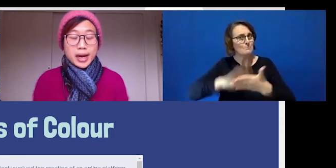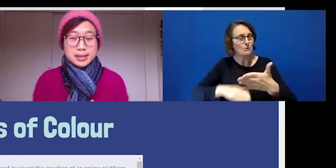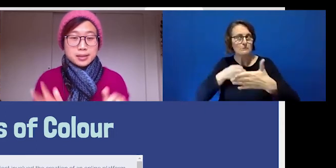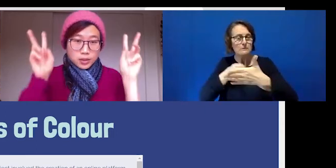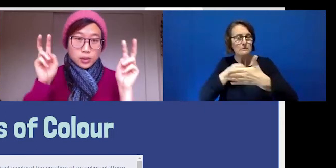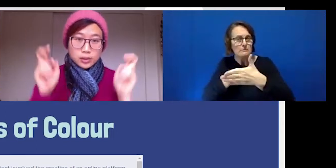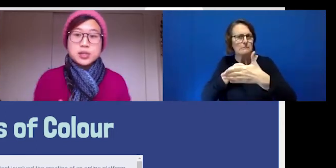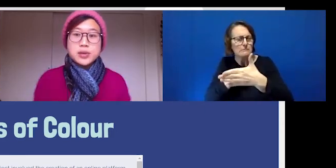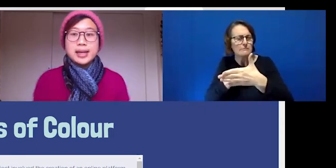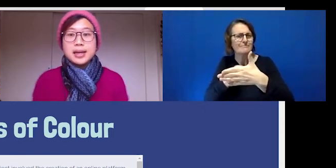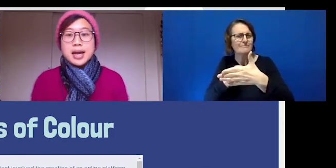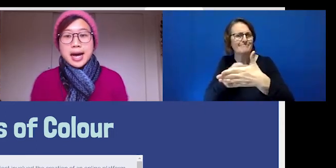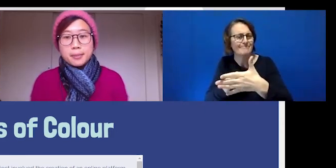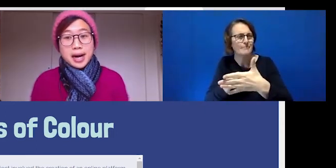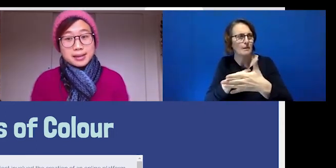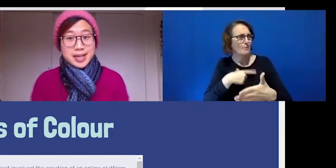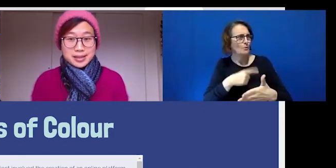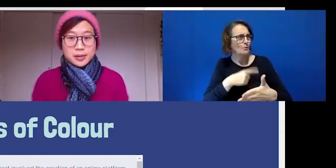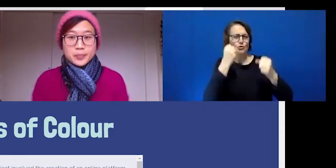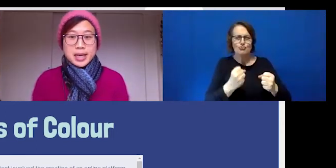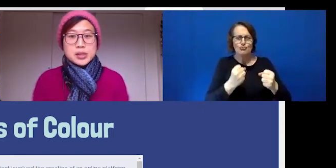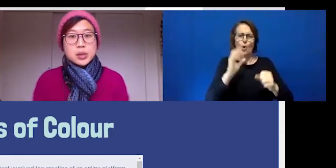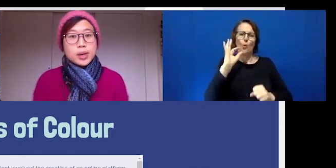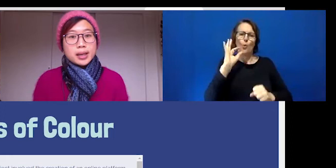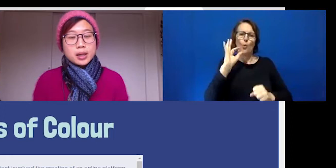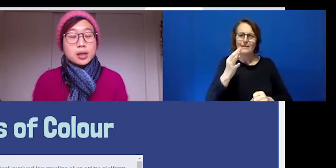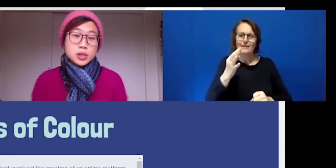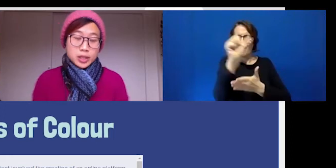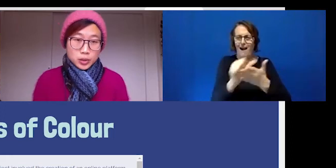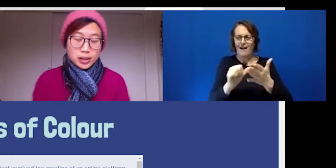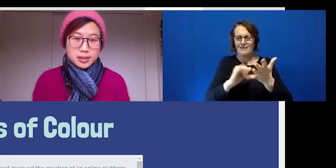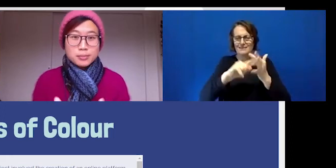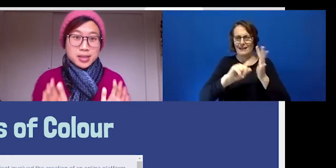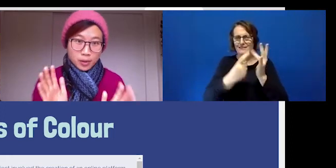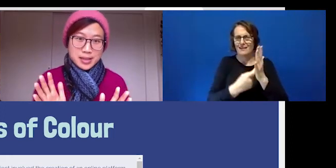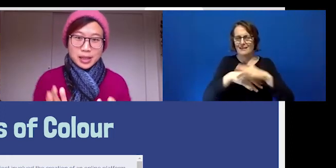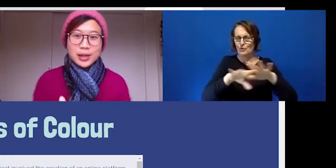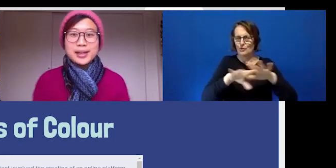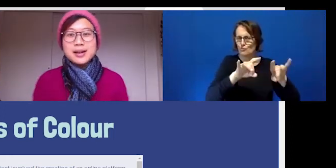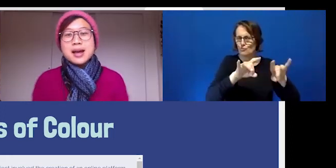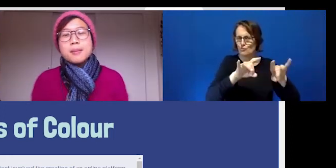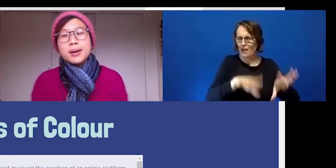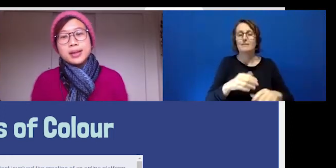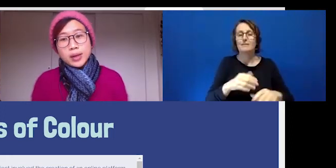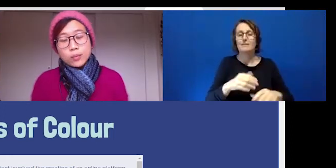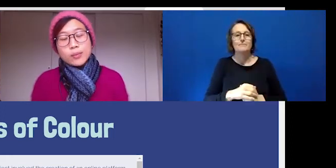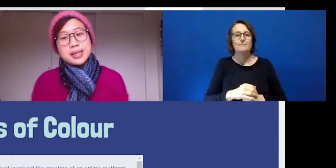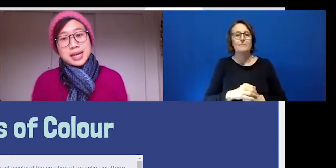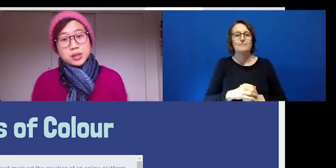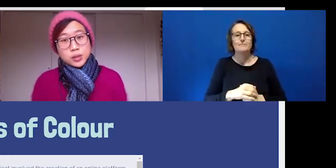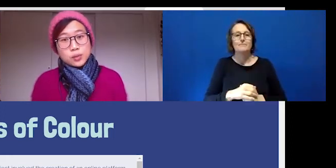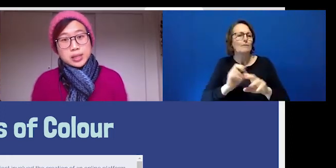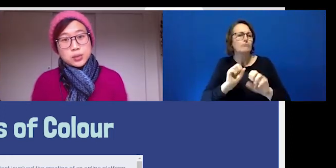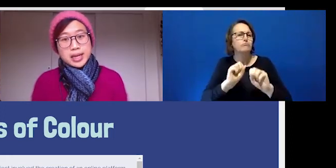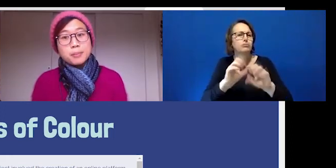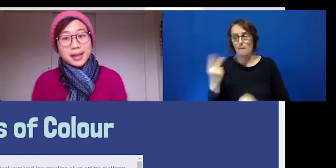predominantly white, so-called Australian art sector. And so long story short, I'm summarizing a lot here, but what we decided